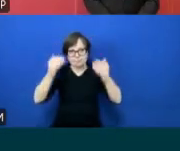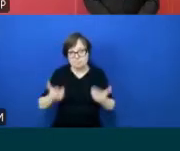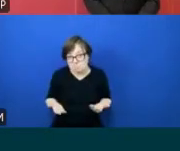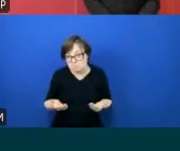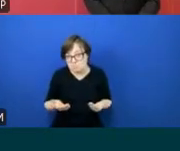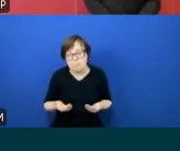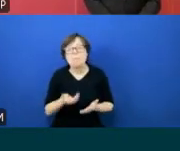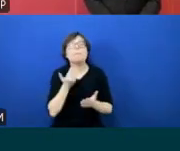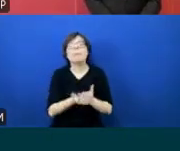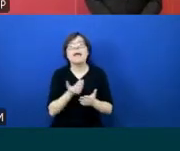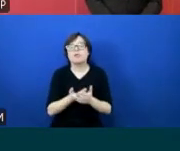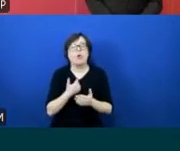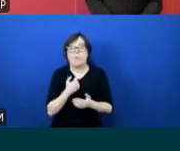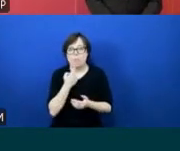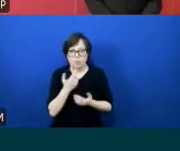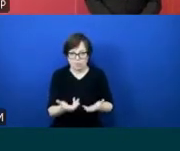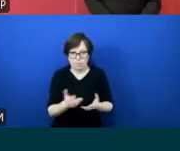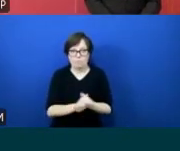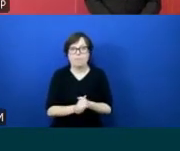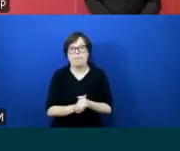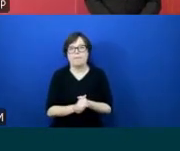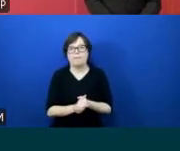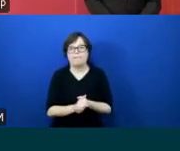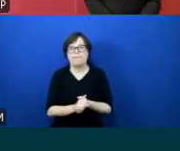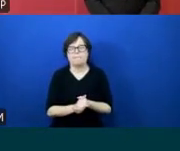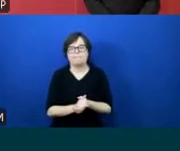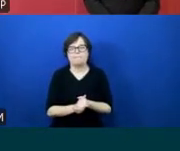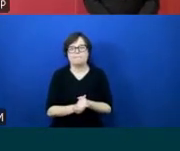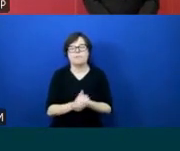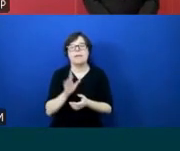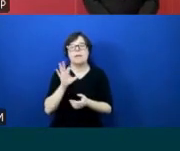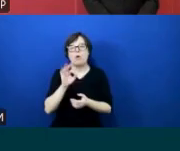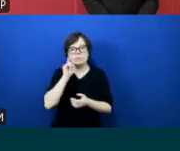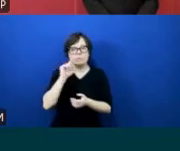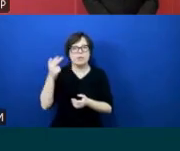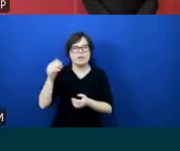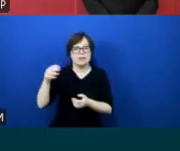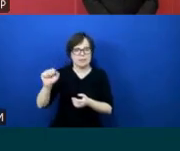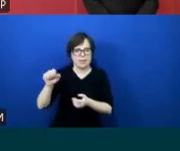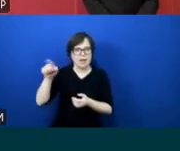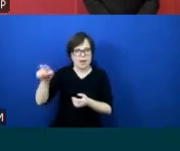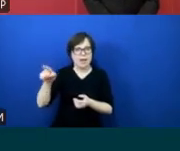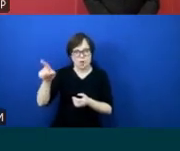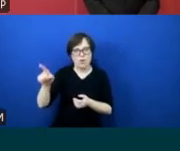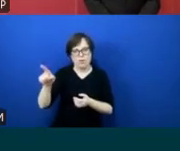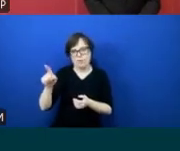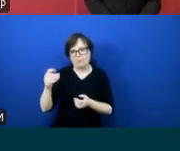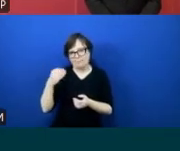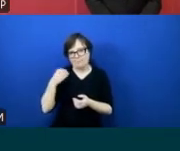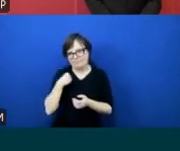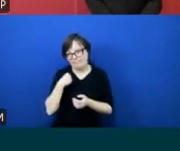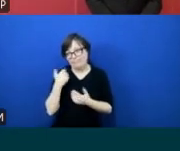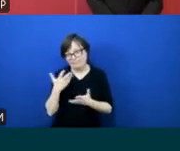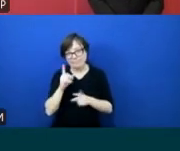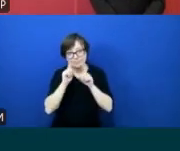albedo is because Nina actually made me aware of a very interesting recent publication,